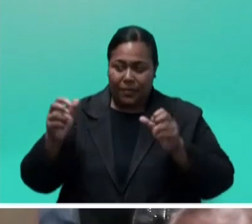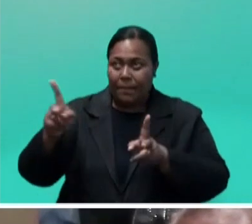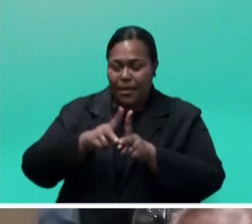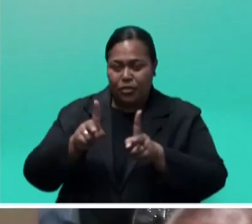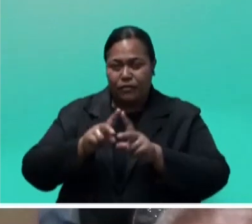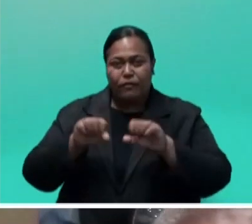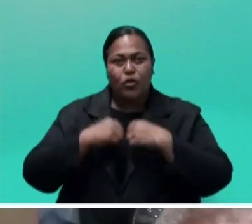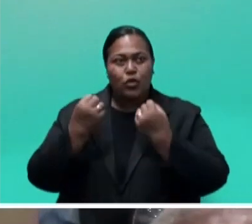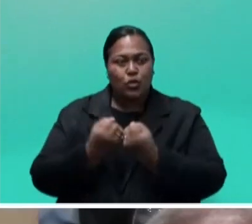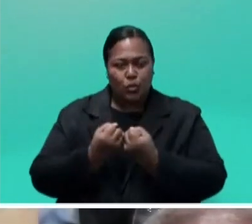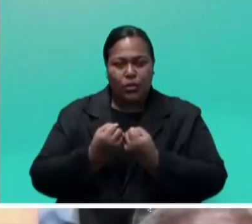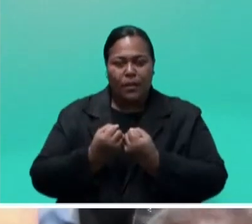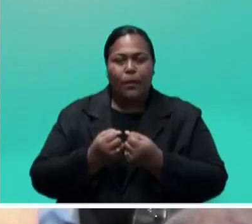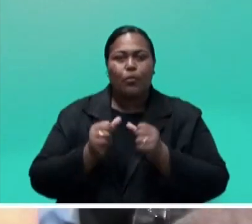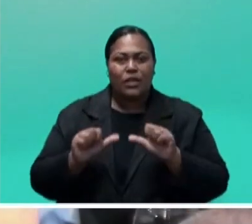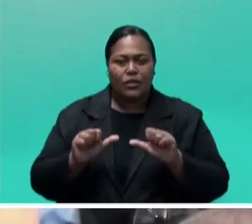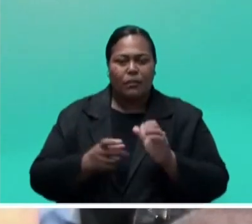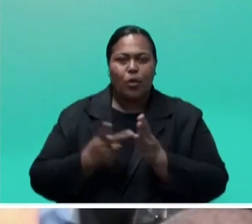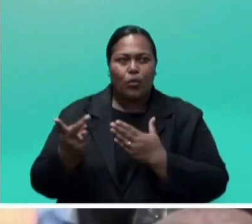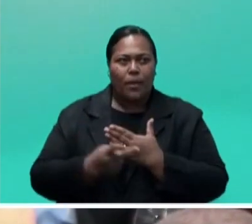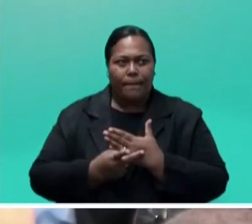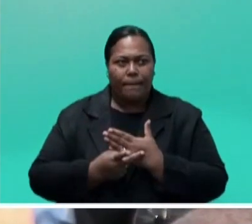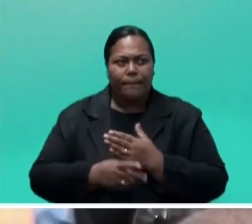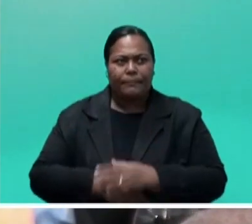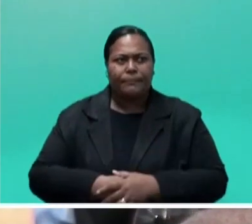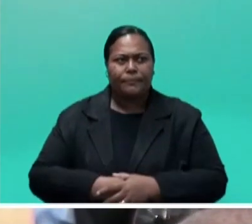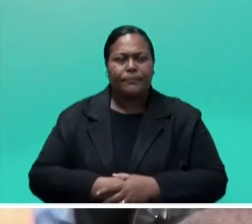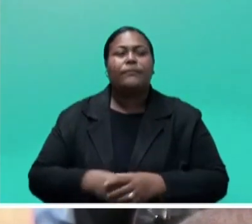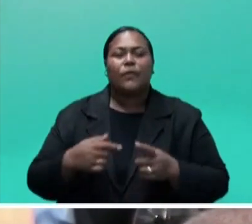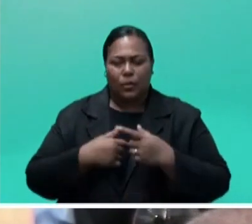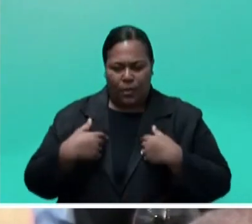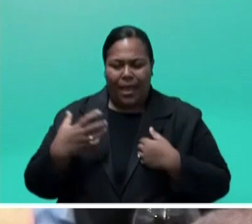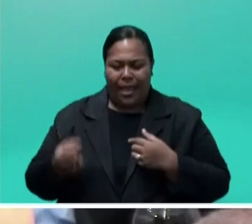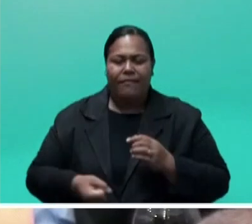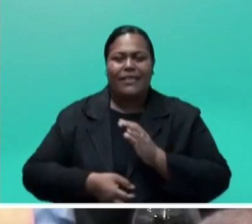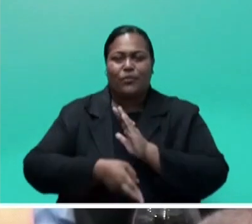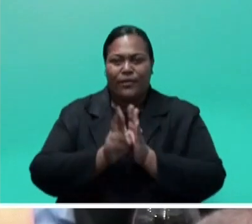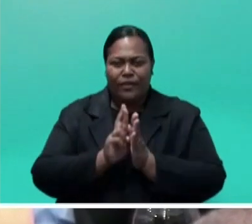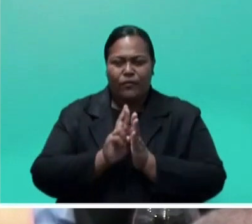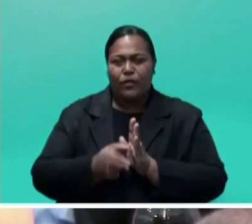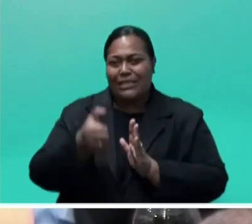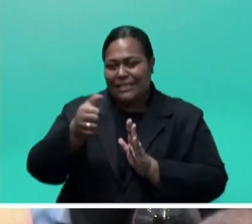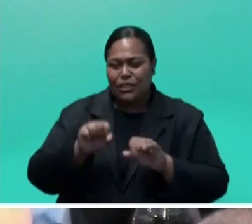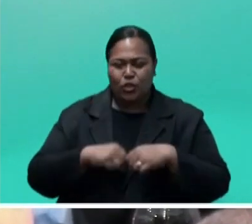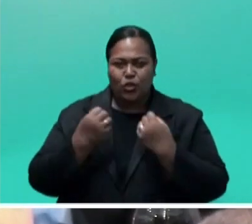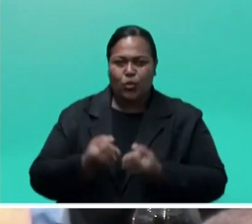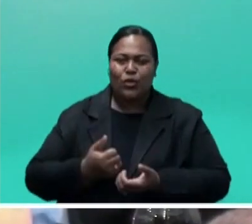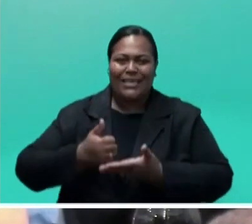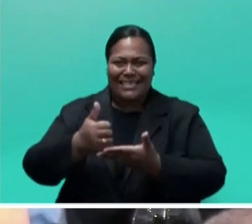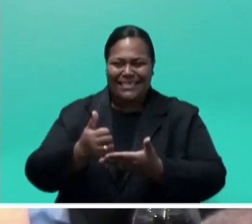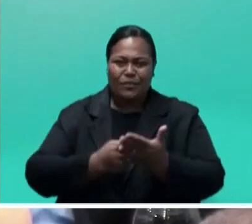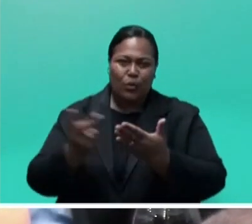or P4SP. We undertook the review of the 6 social assistance schemes under the